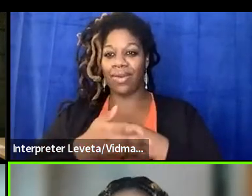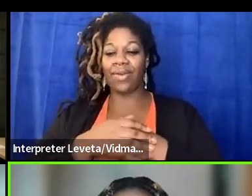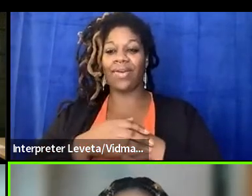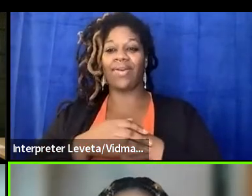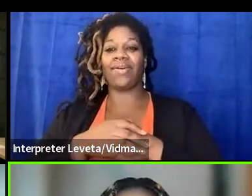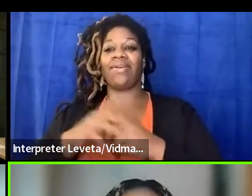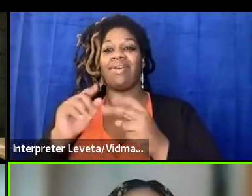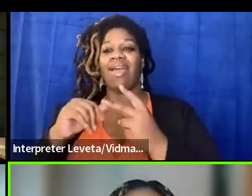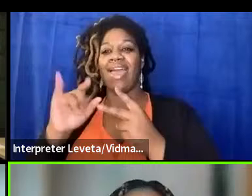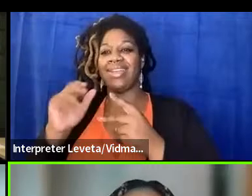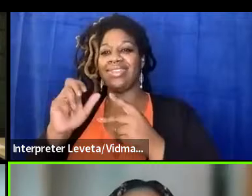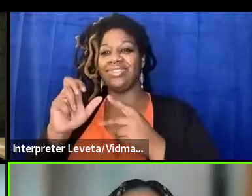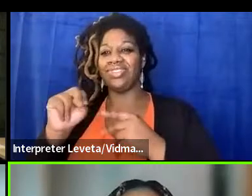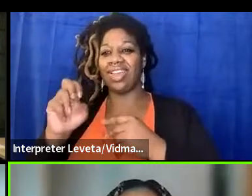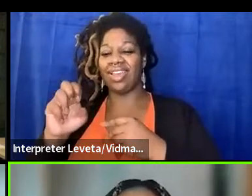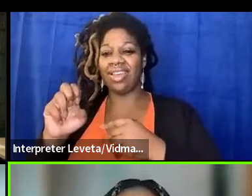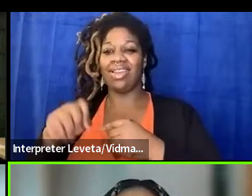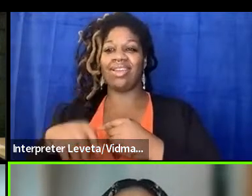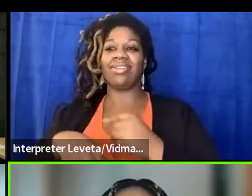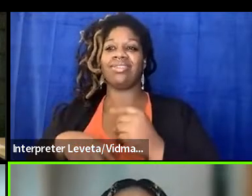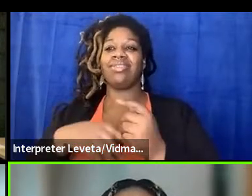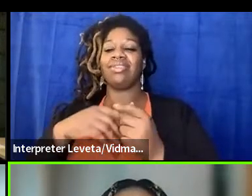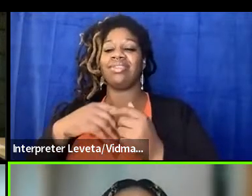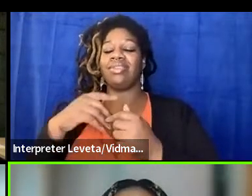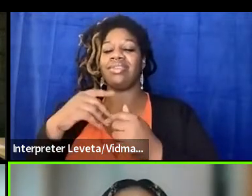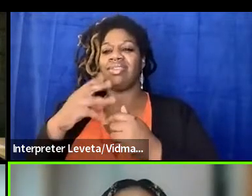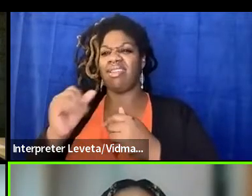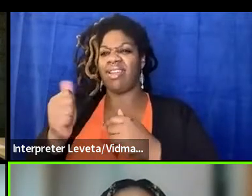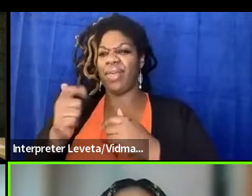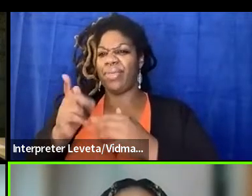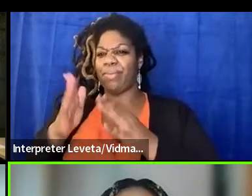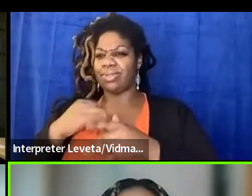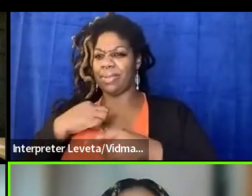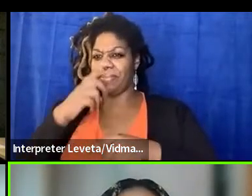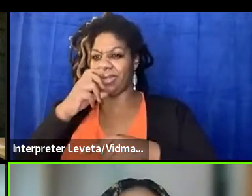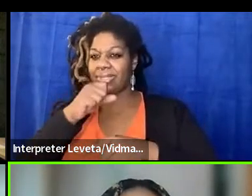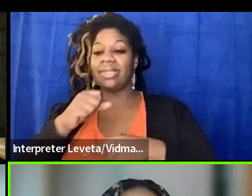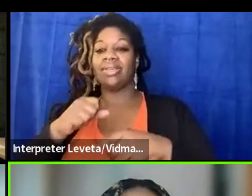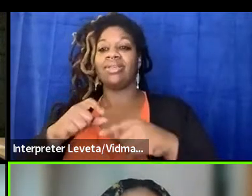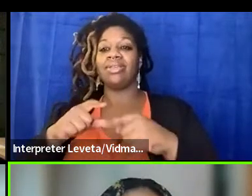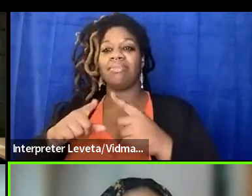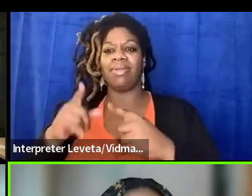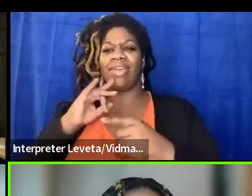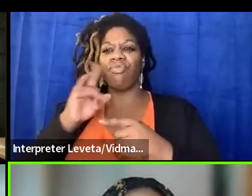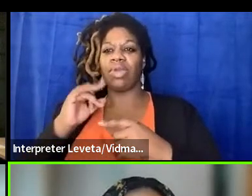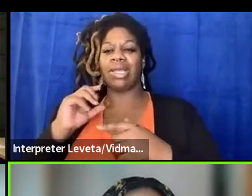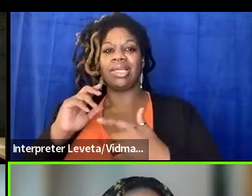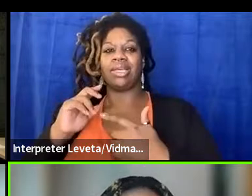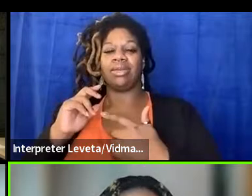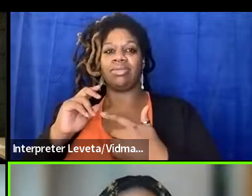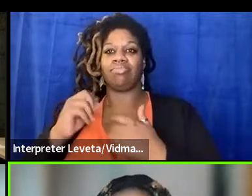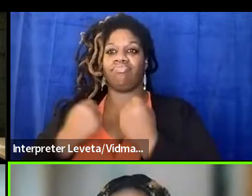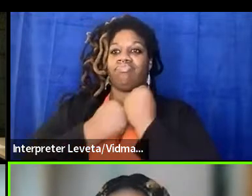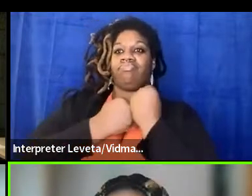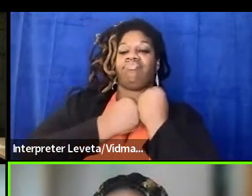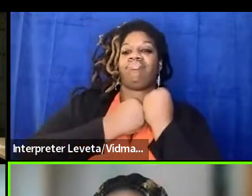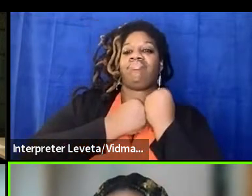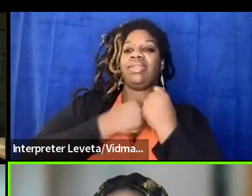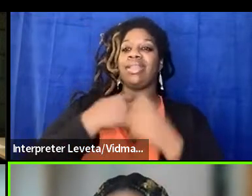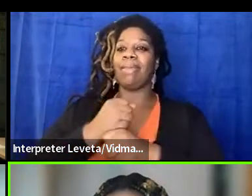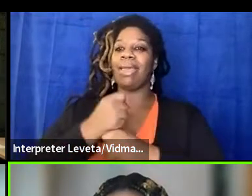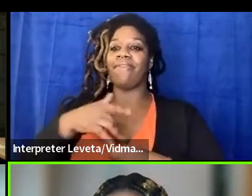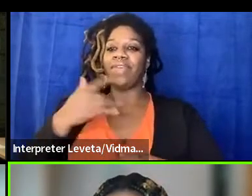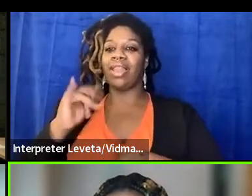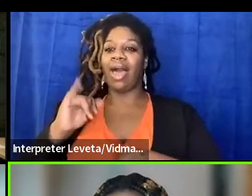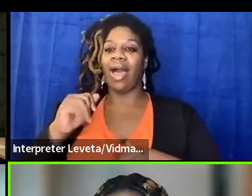feel like invested in me and made me sort of feel like science was something that I could do,